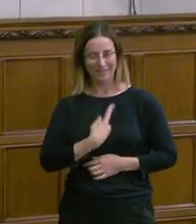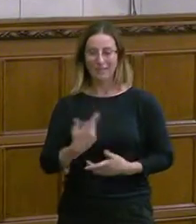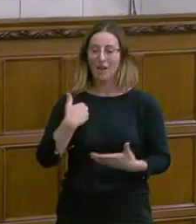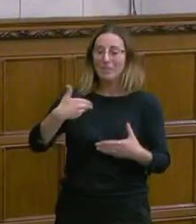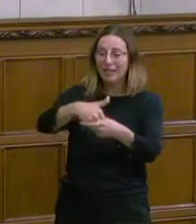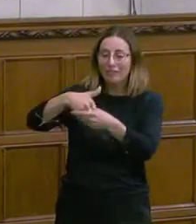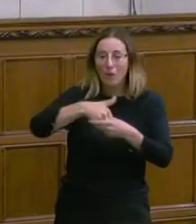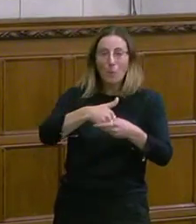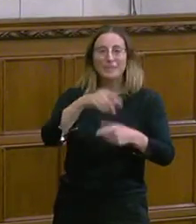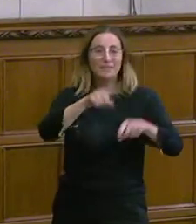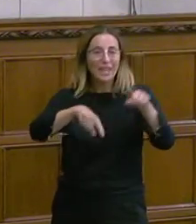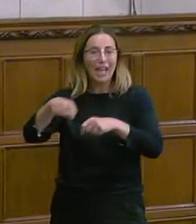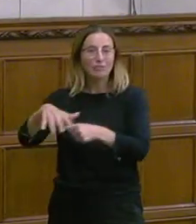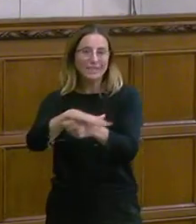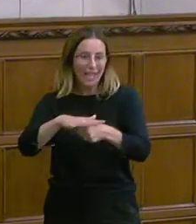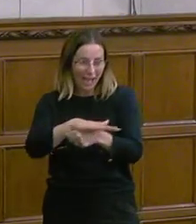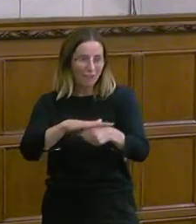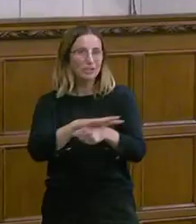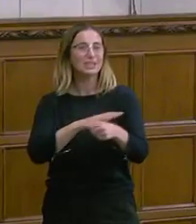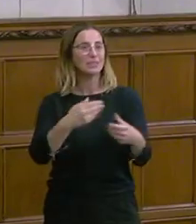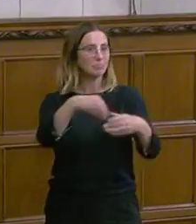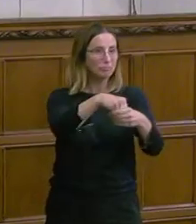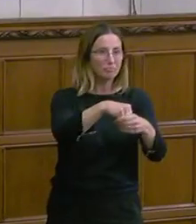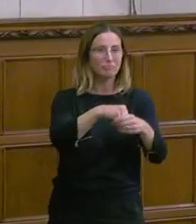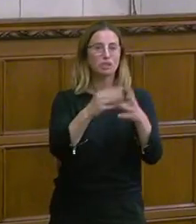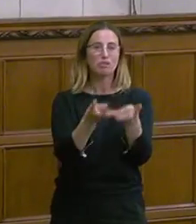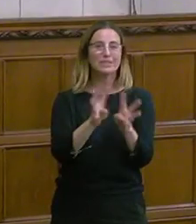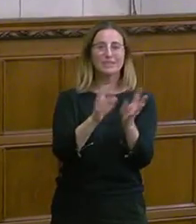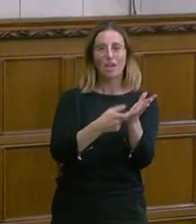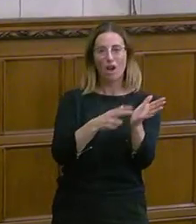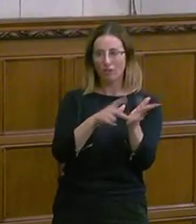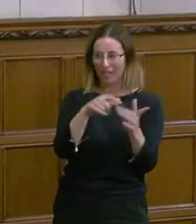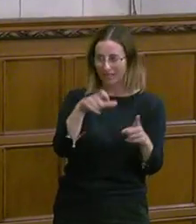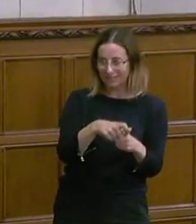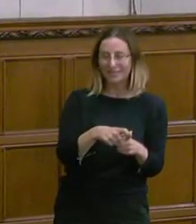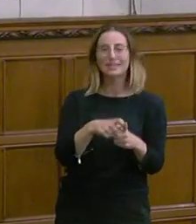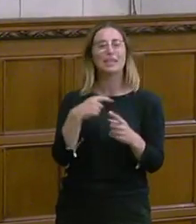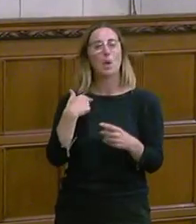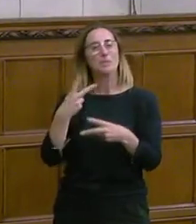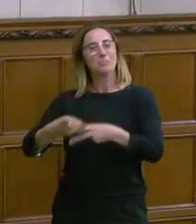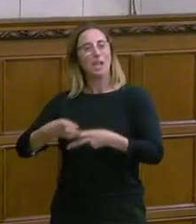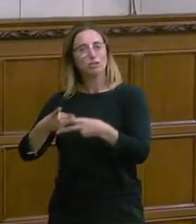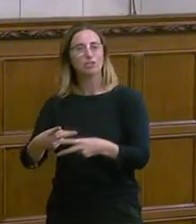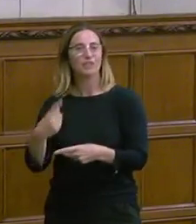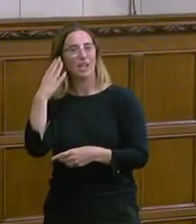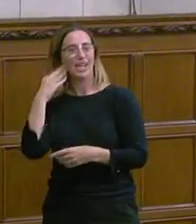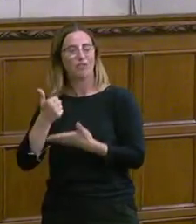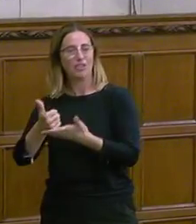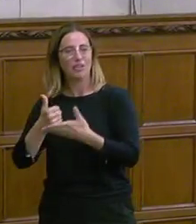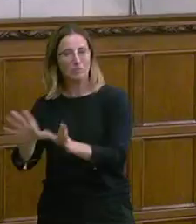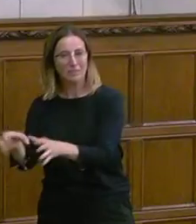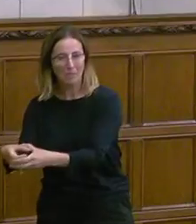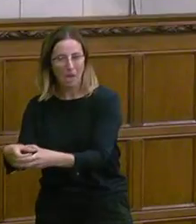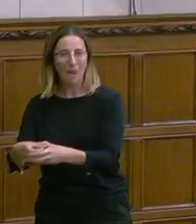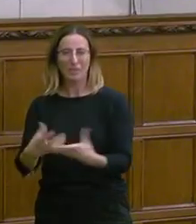various areas, from being trustee of the RNID, patron of British Society of Hearing Therapy, loads and loads of other things in between. And at